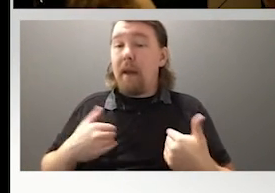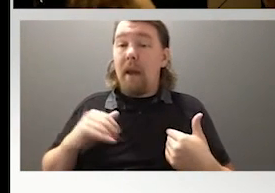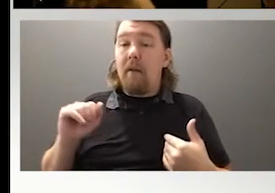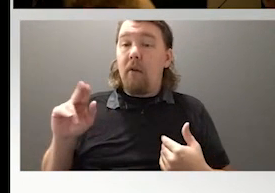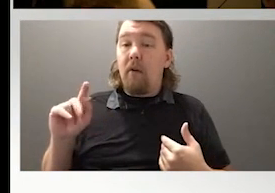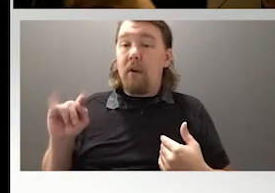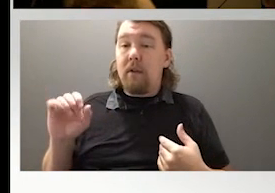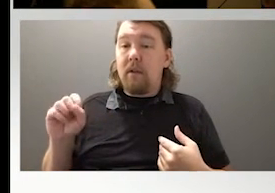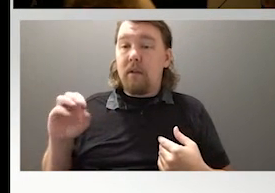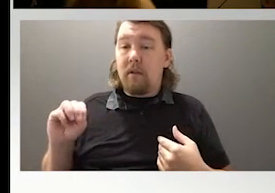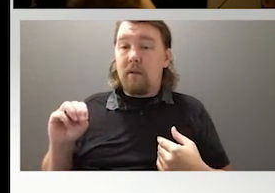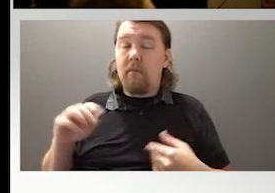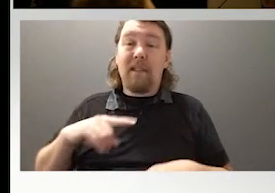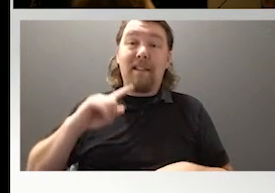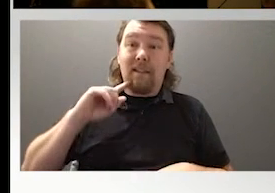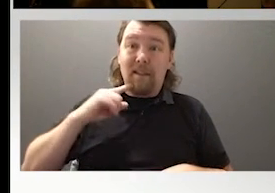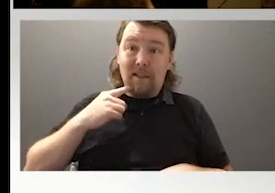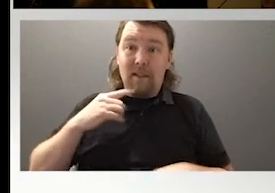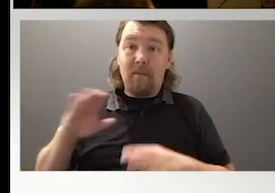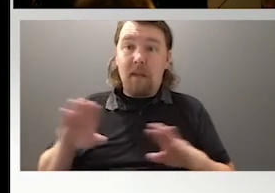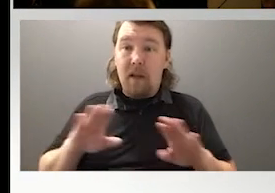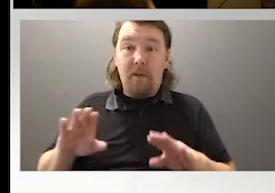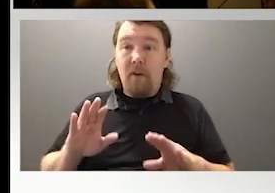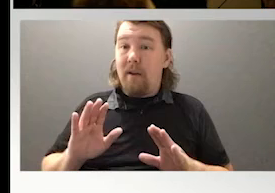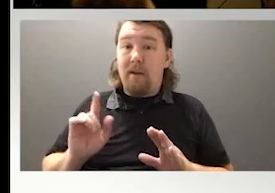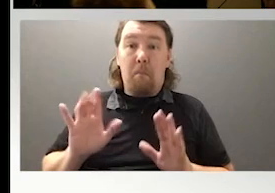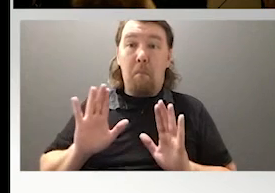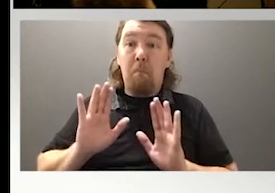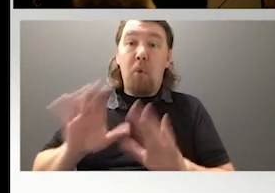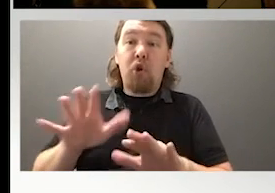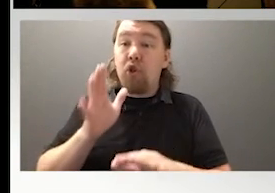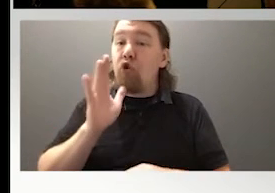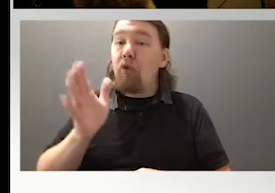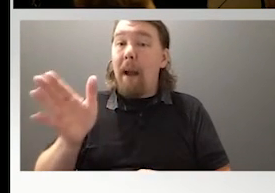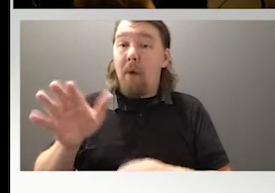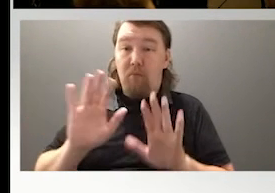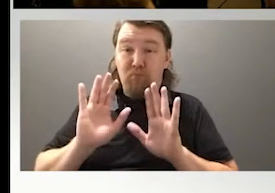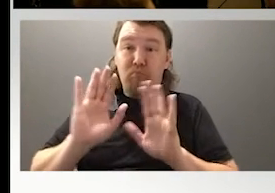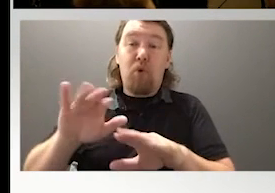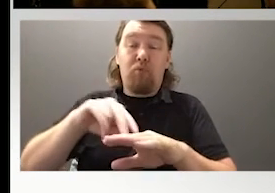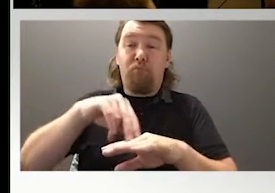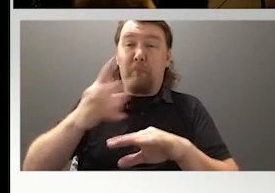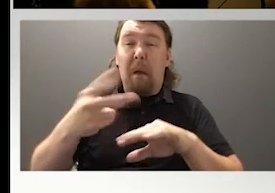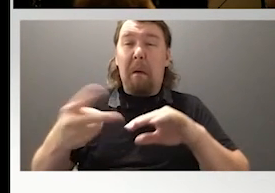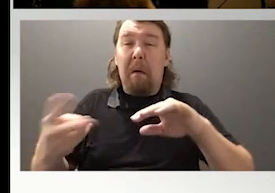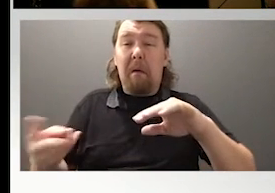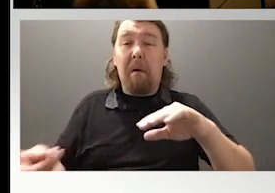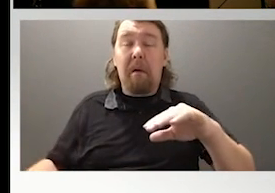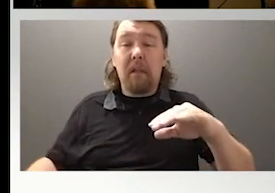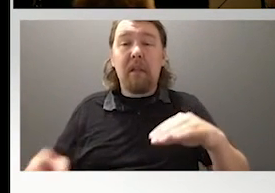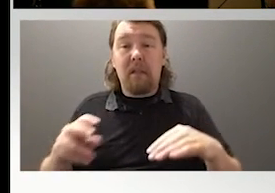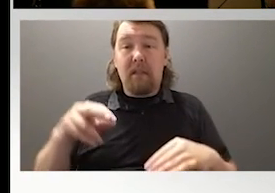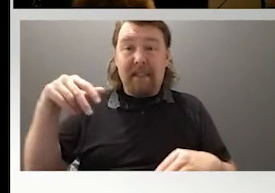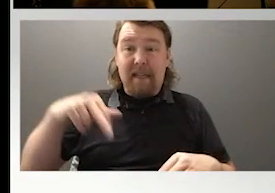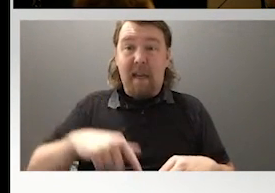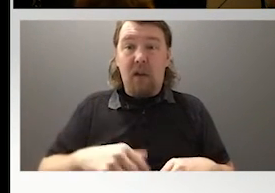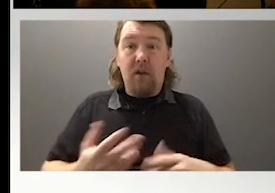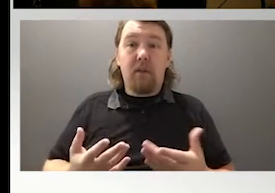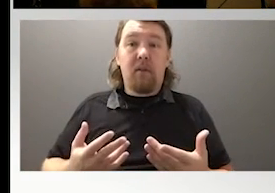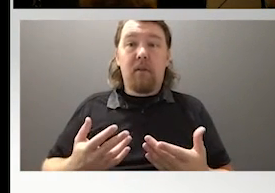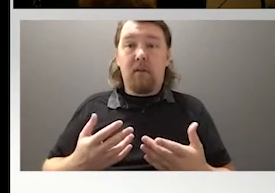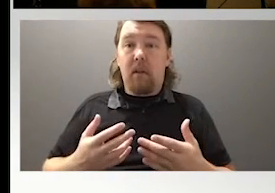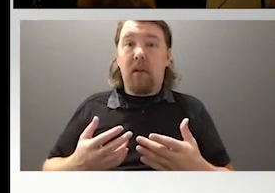autism and may have severe behaviors and pushed grandmother down the stairs. I mean, we're talking about severe behaviors and they pose a danger